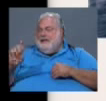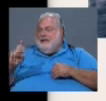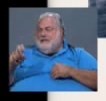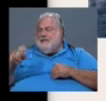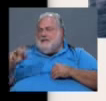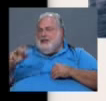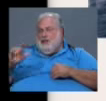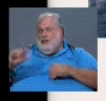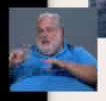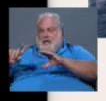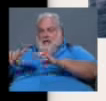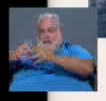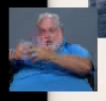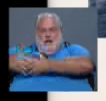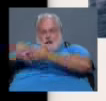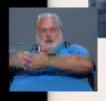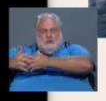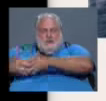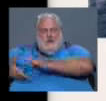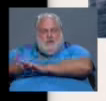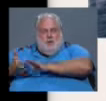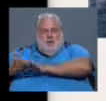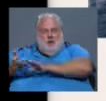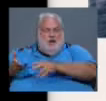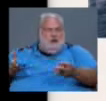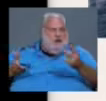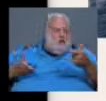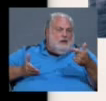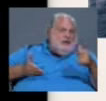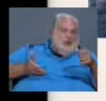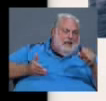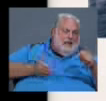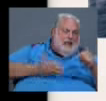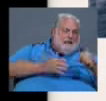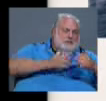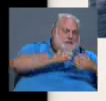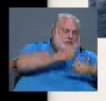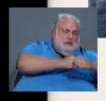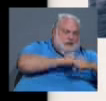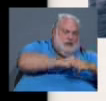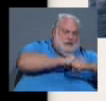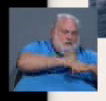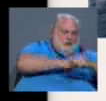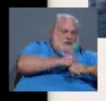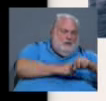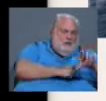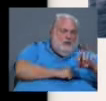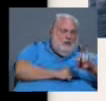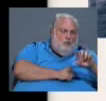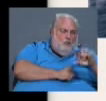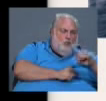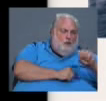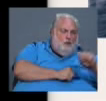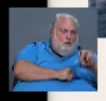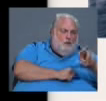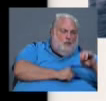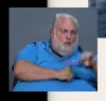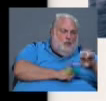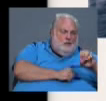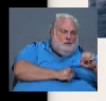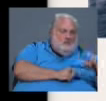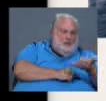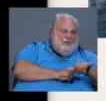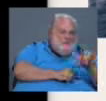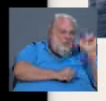the diesel engines that be on a locomotive. And then we also have two gas turbine engines, which are by Rolls-Royce. It's the same jet engine that's on a Boeing